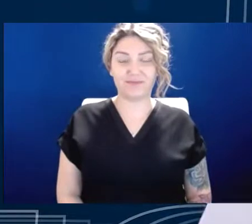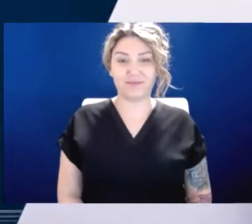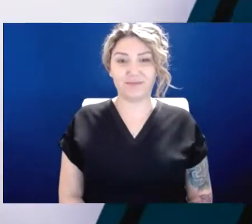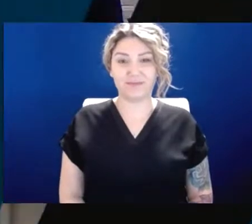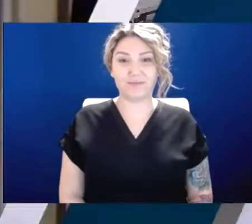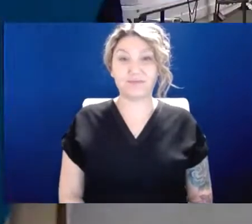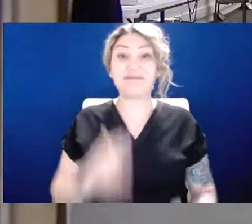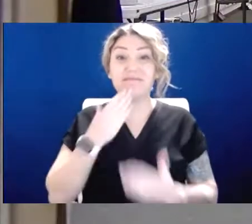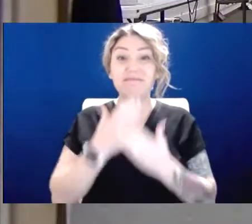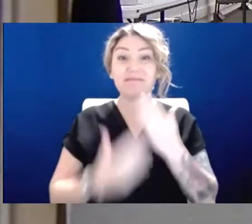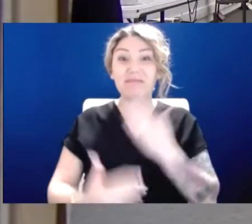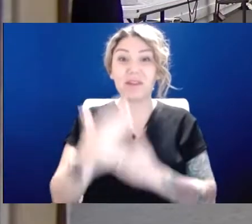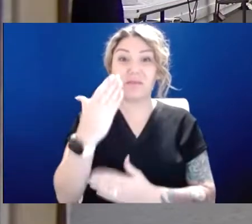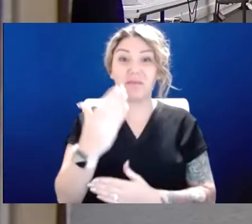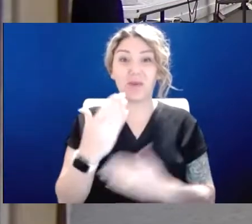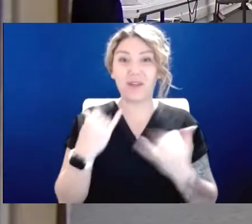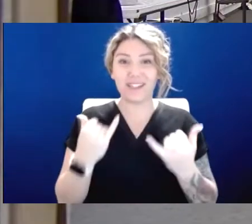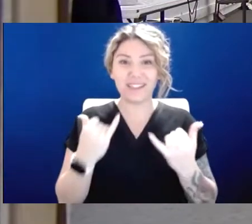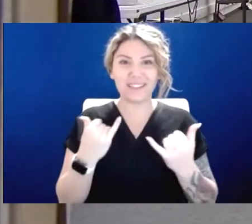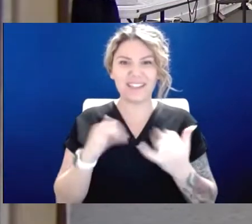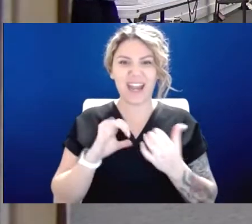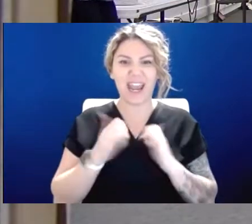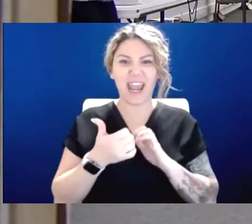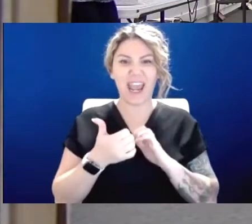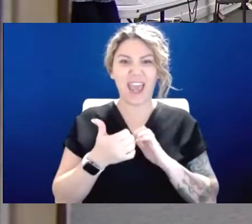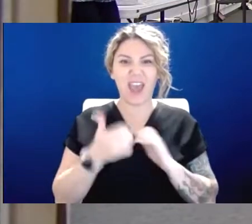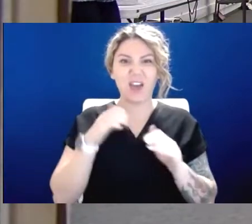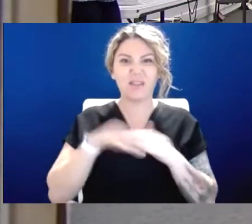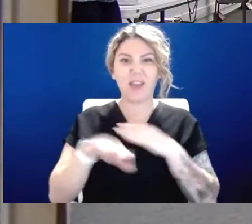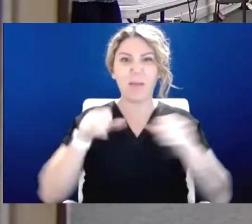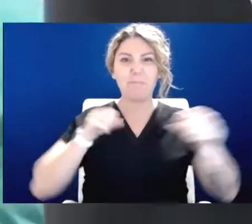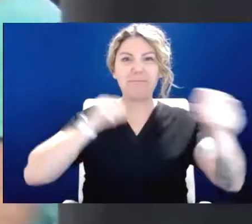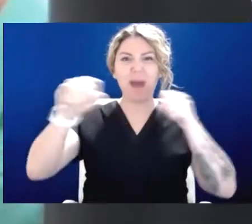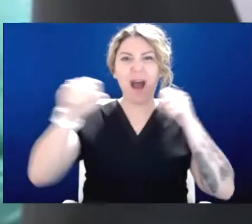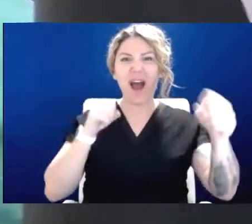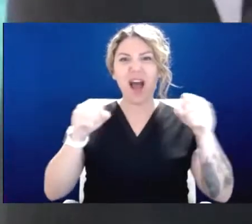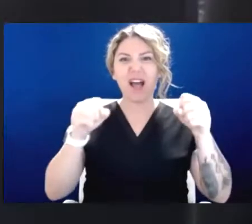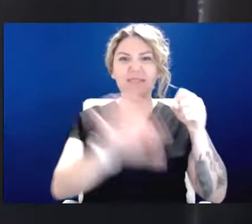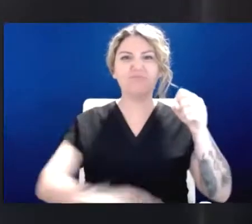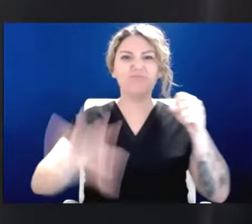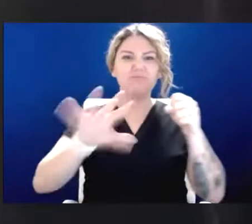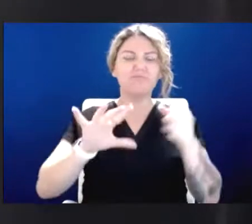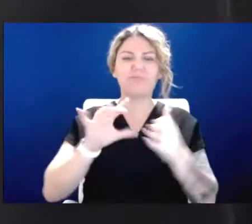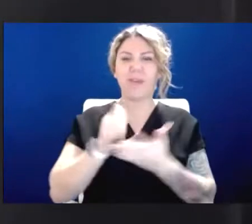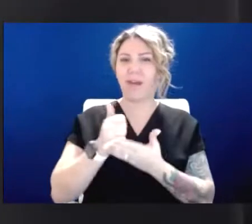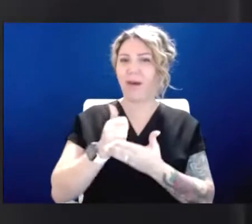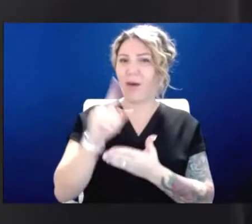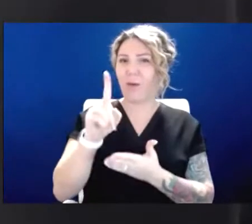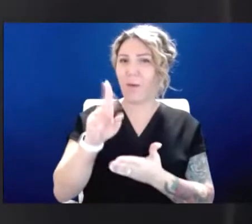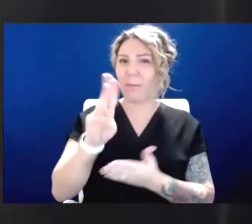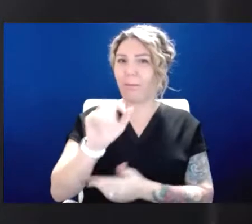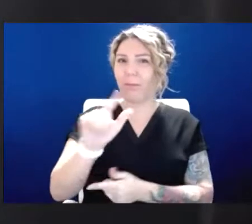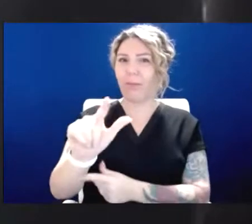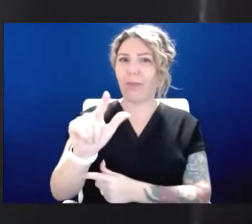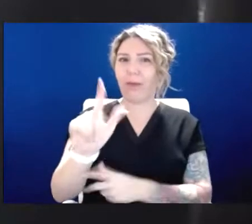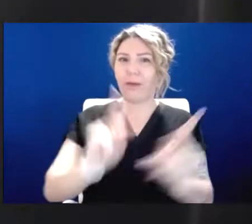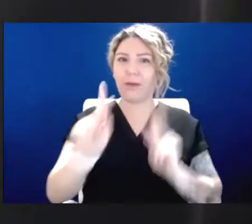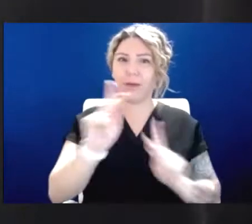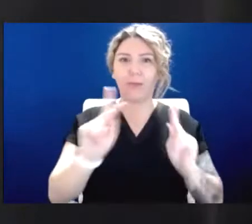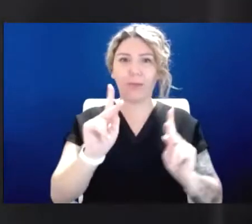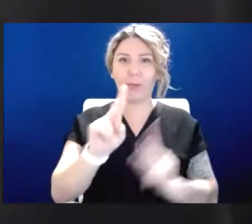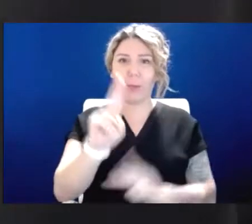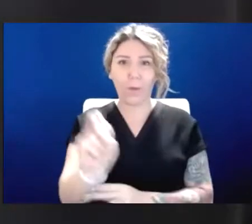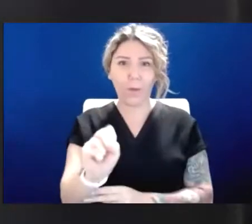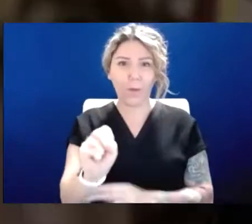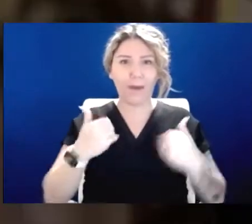Good morning. Coming up today, how stepping into the boxing ring can help the 1 million people in the U.S. living with Parkinson's disease. Who is